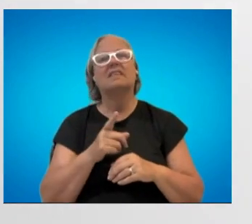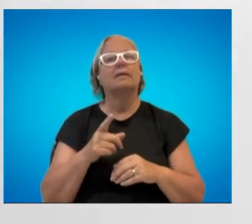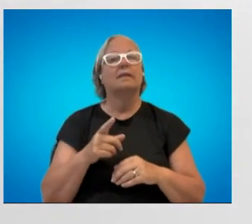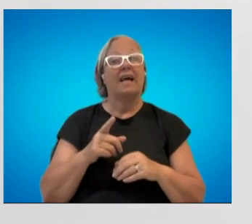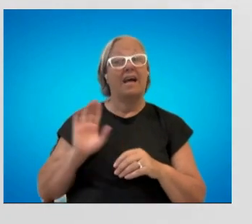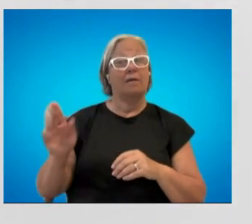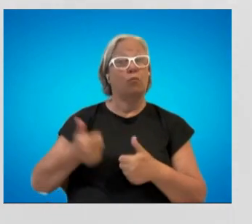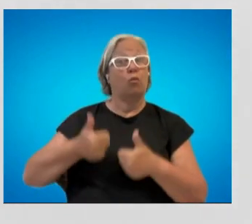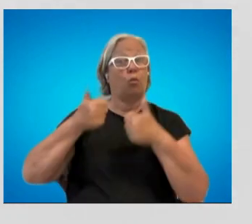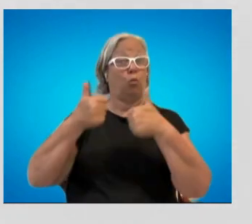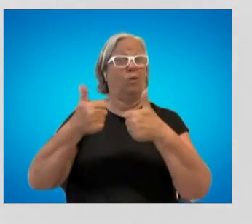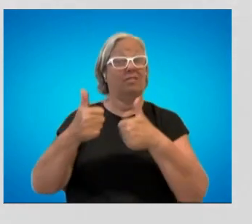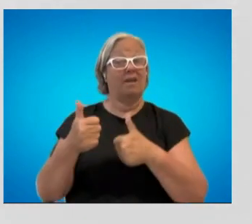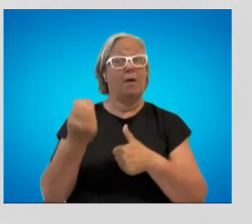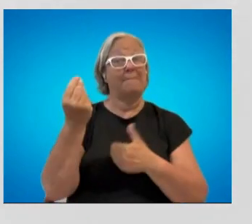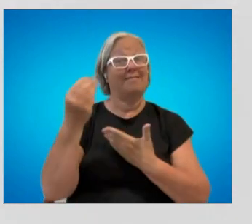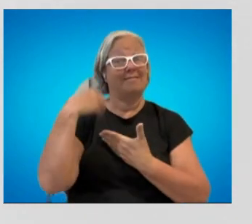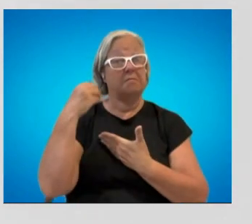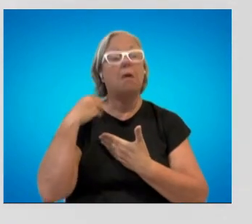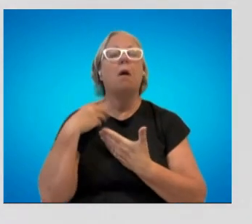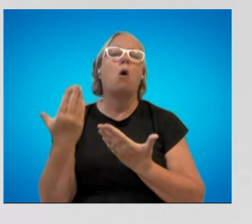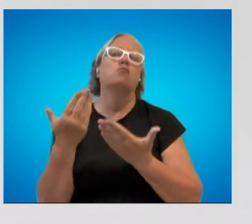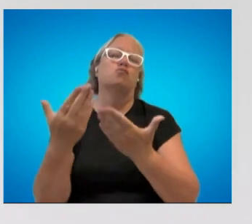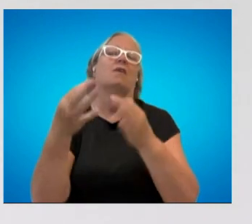as prevailing gender norms.